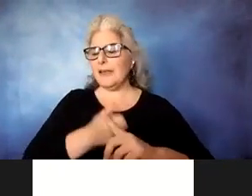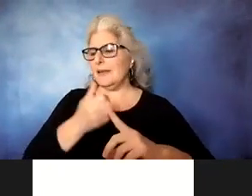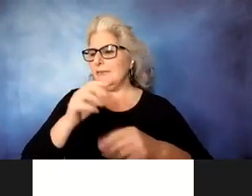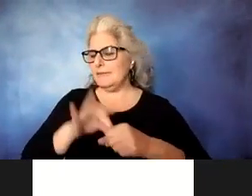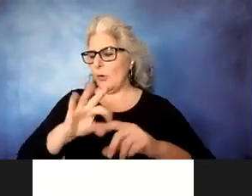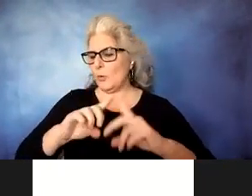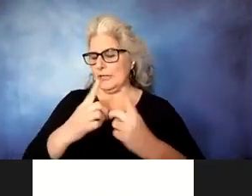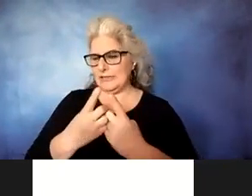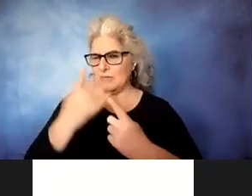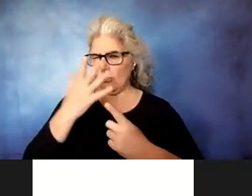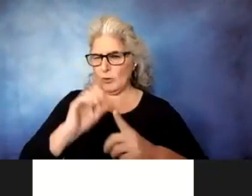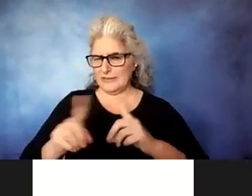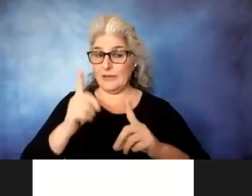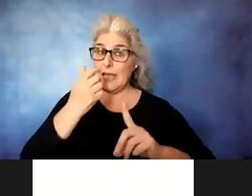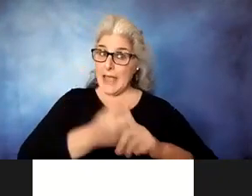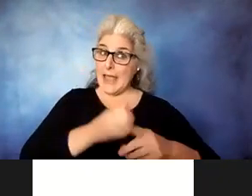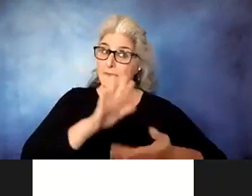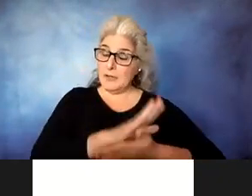Spanish. So something to note there.